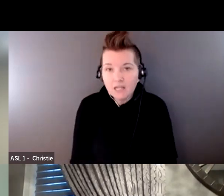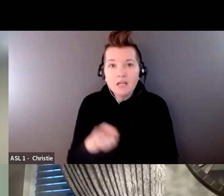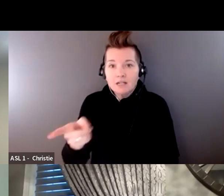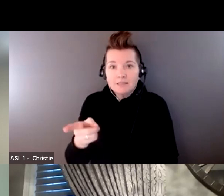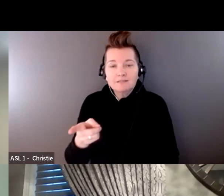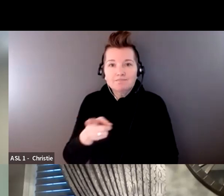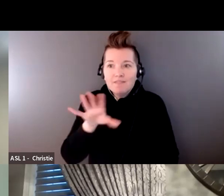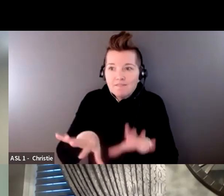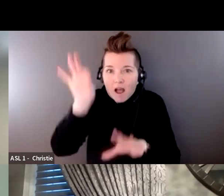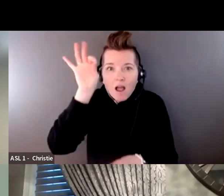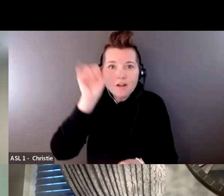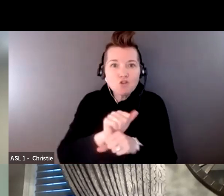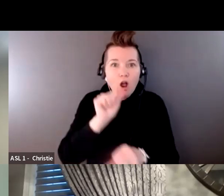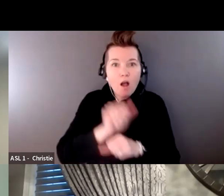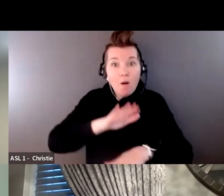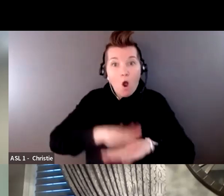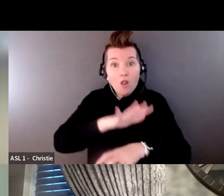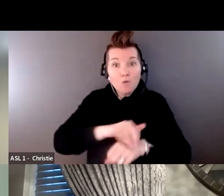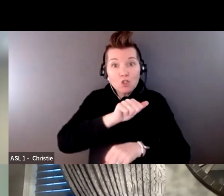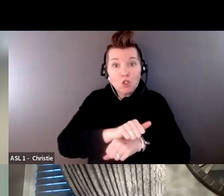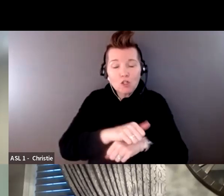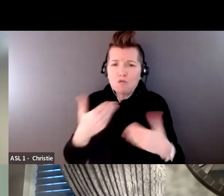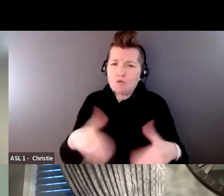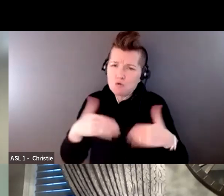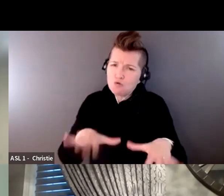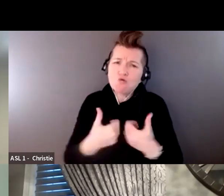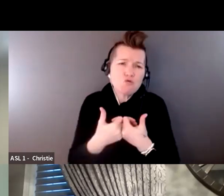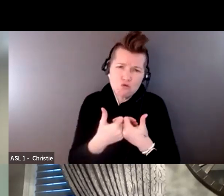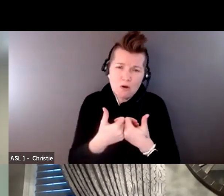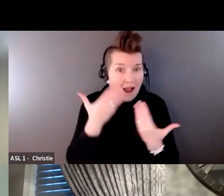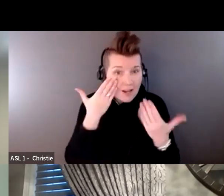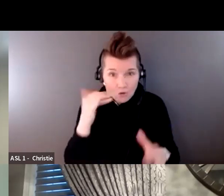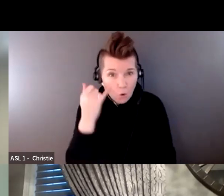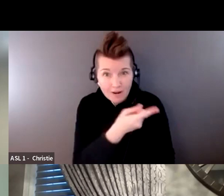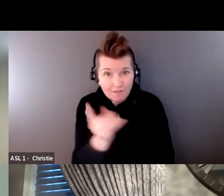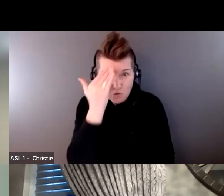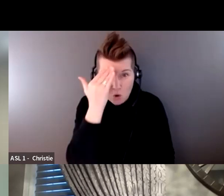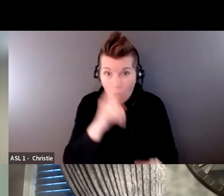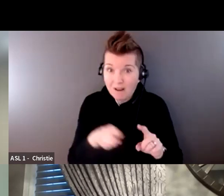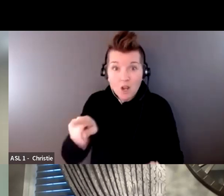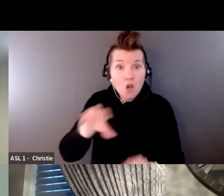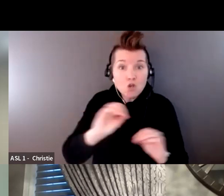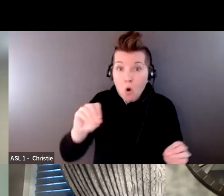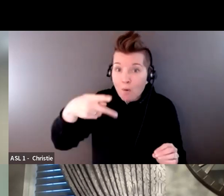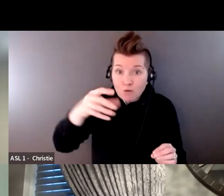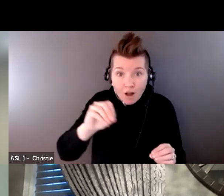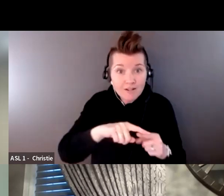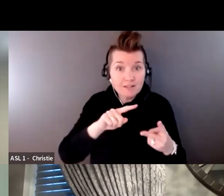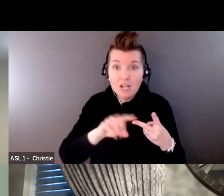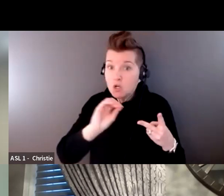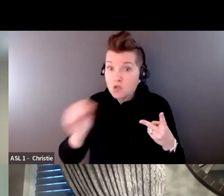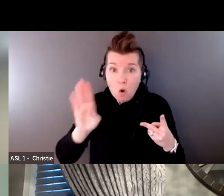on reserves. I don't know if many people are aware of this, but there's typically no post office, no bank,